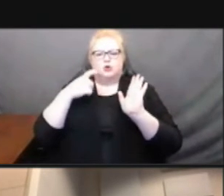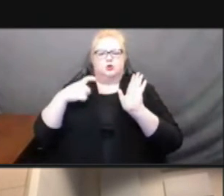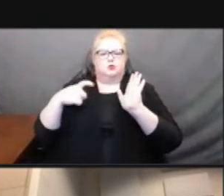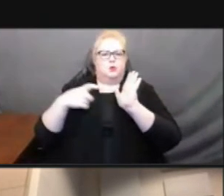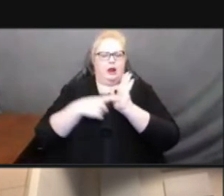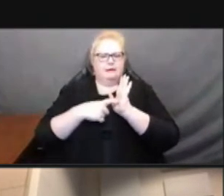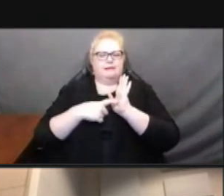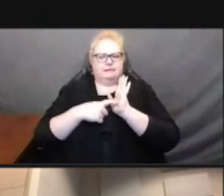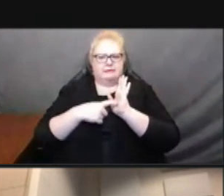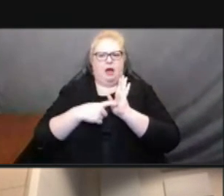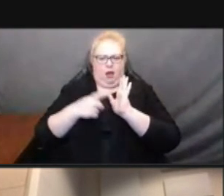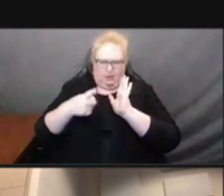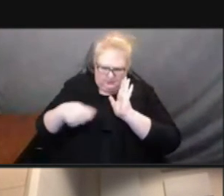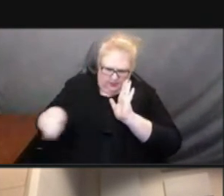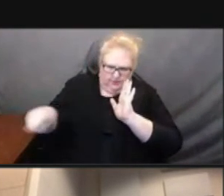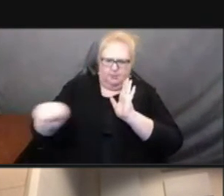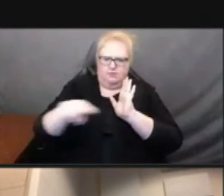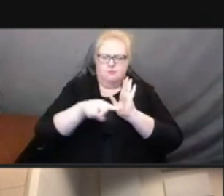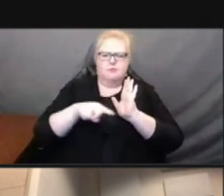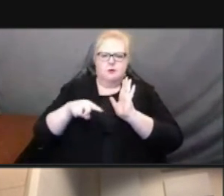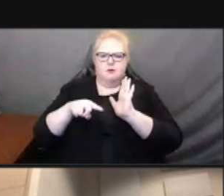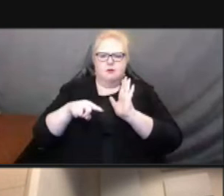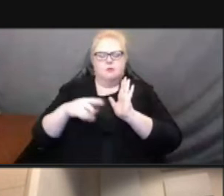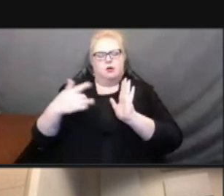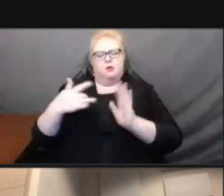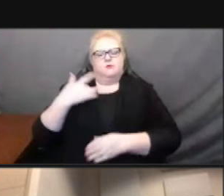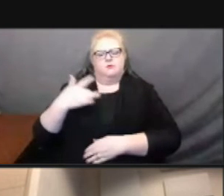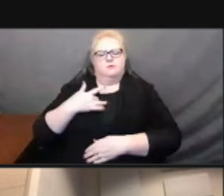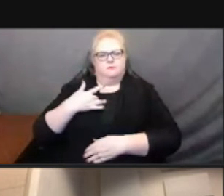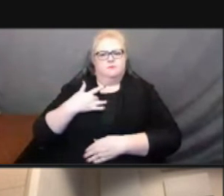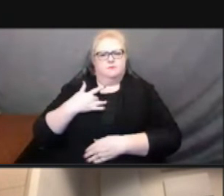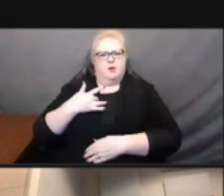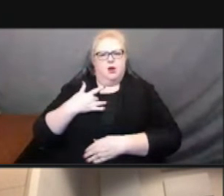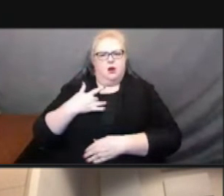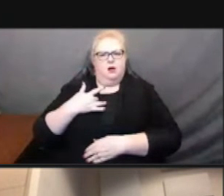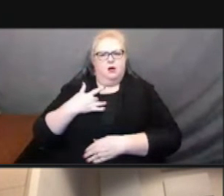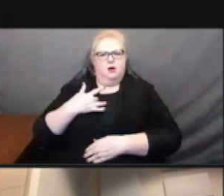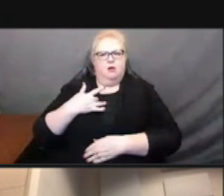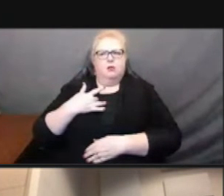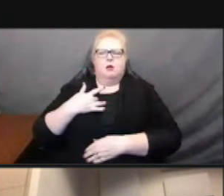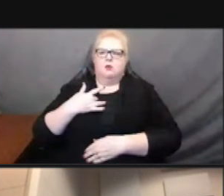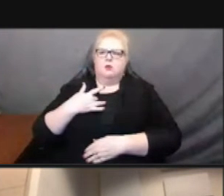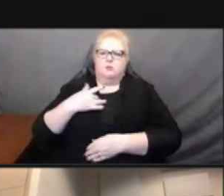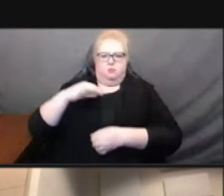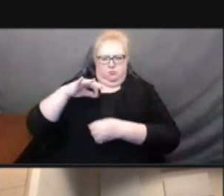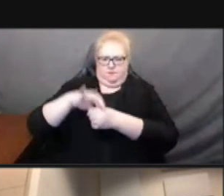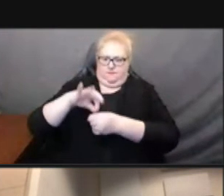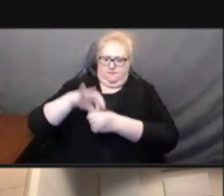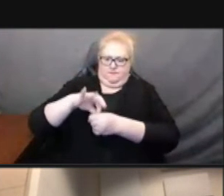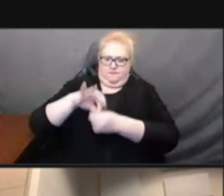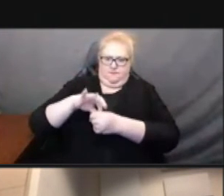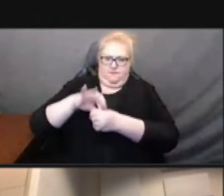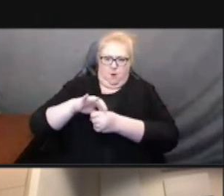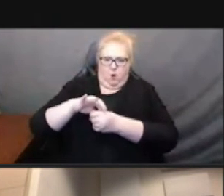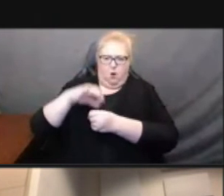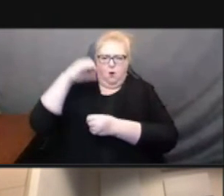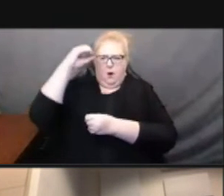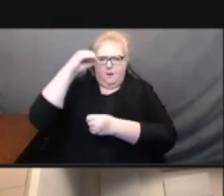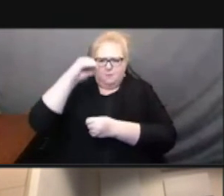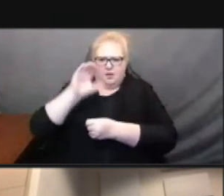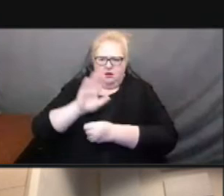that their vote is as much as important as anyone